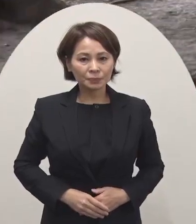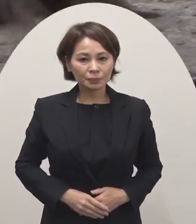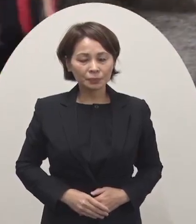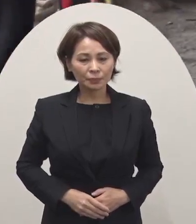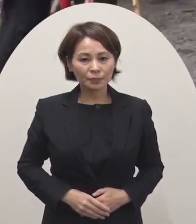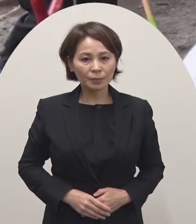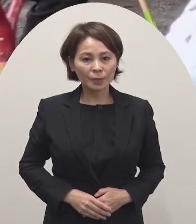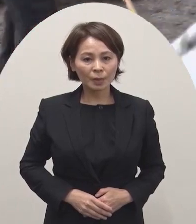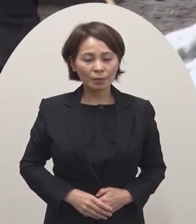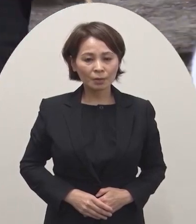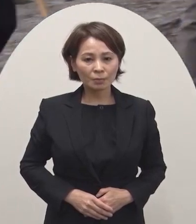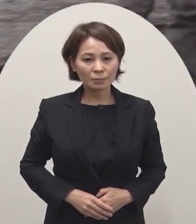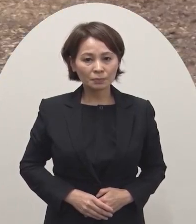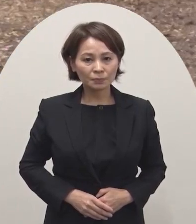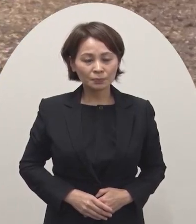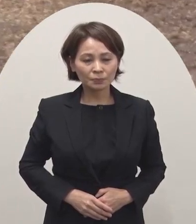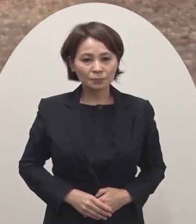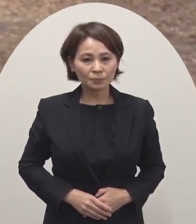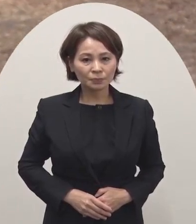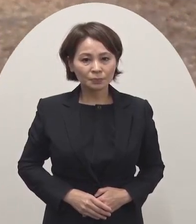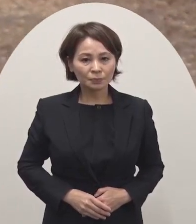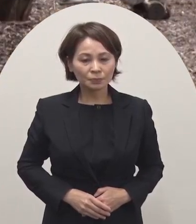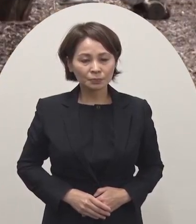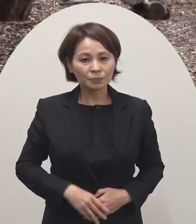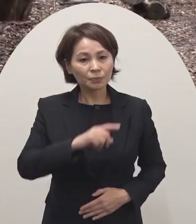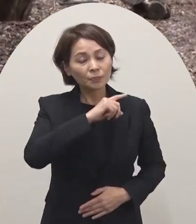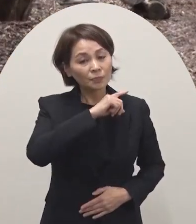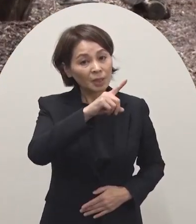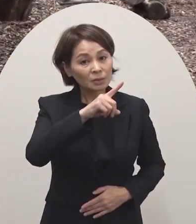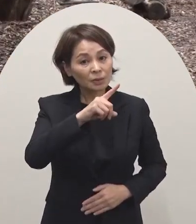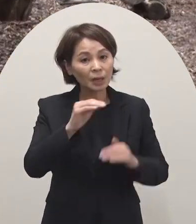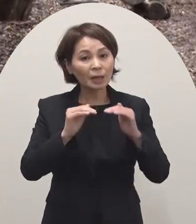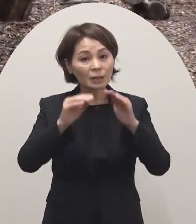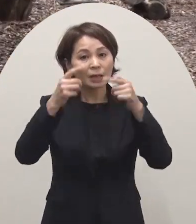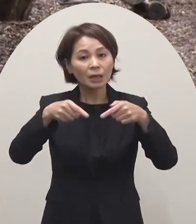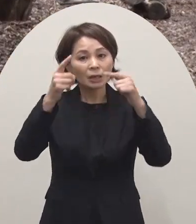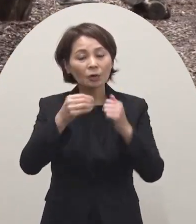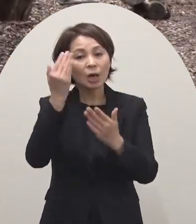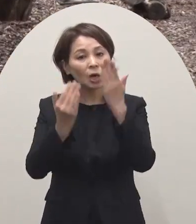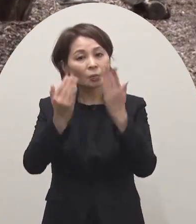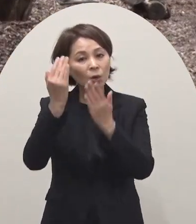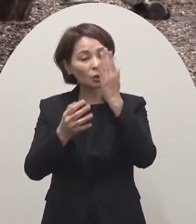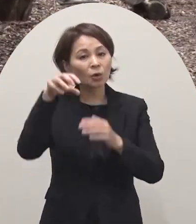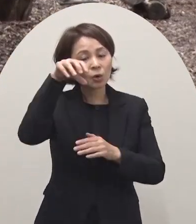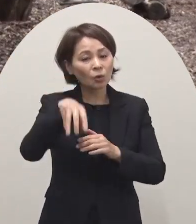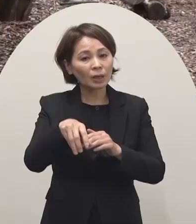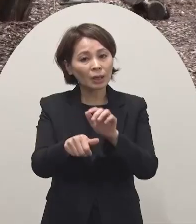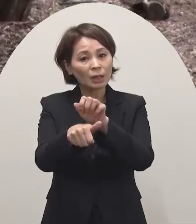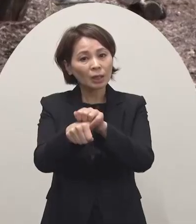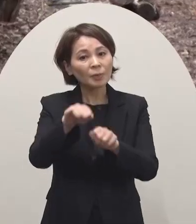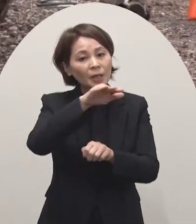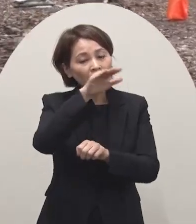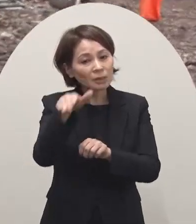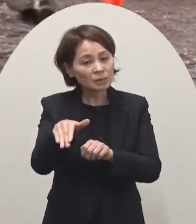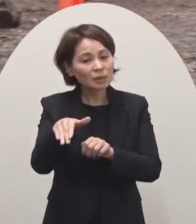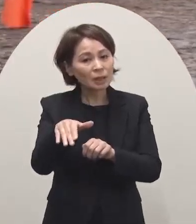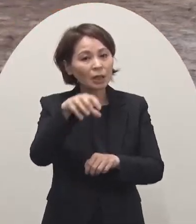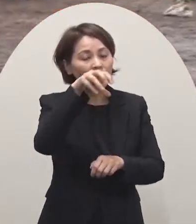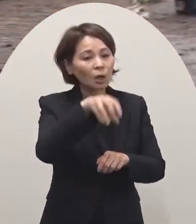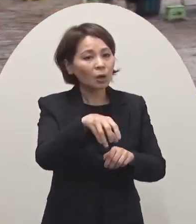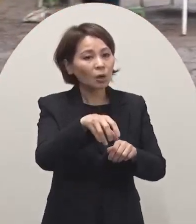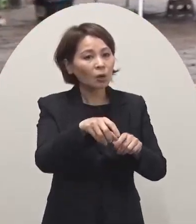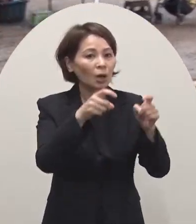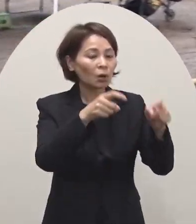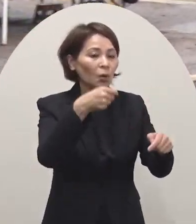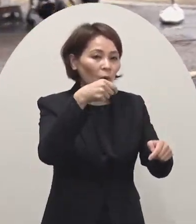It's ready. We are looking forward to it. First of all, we would like to introduce the Playpark